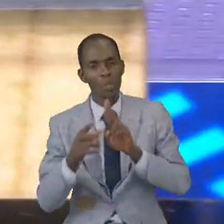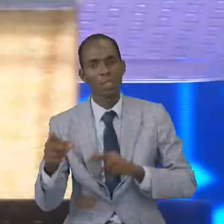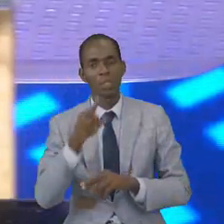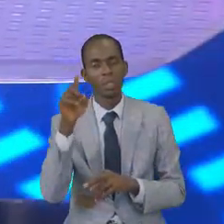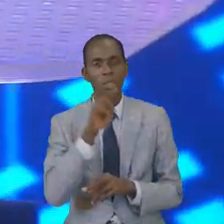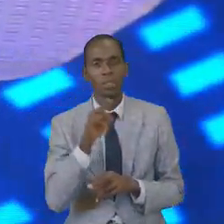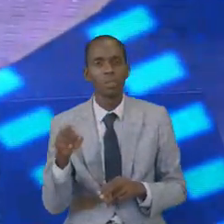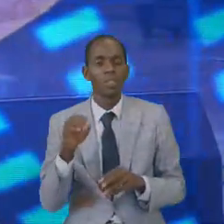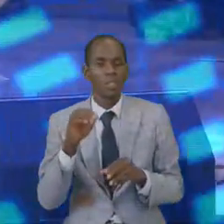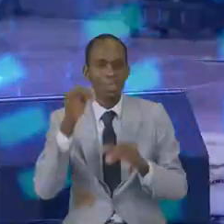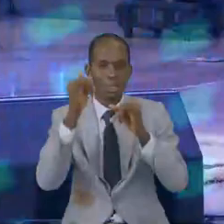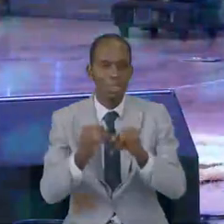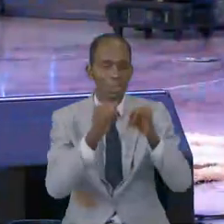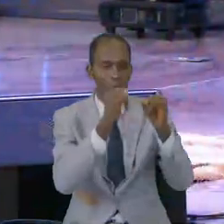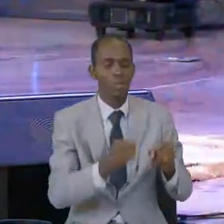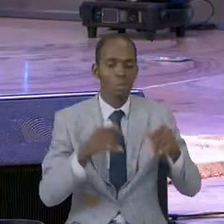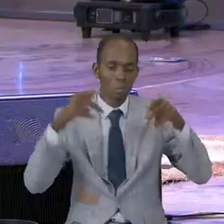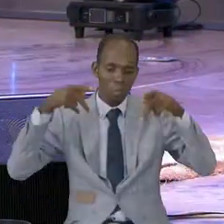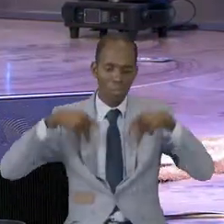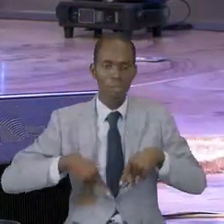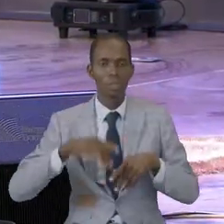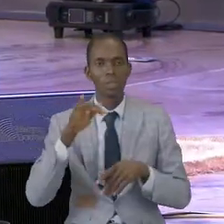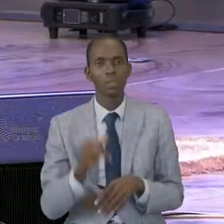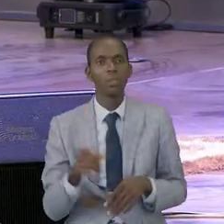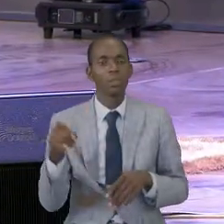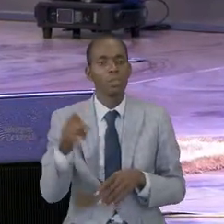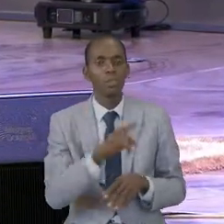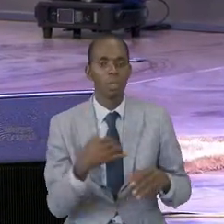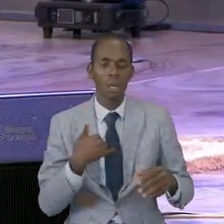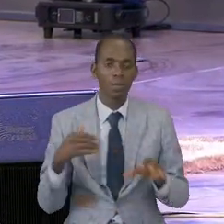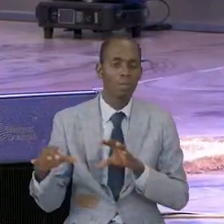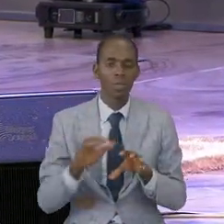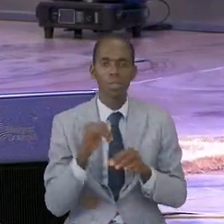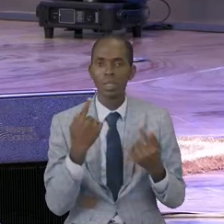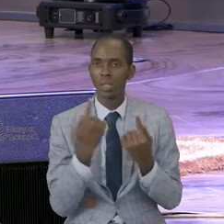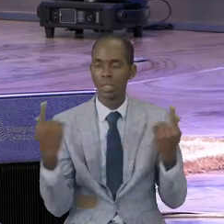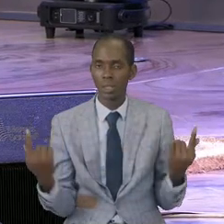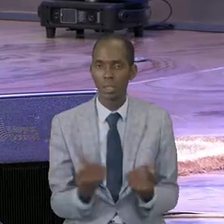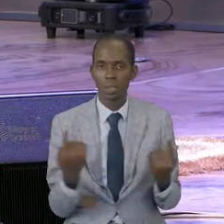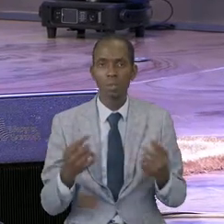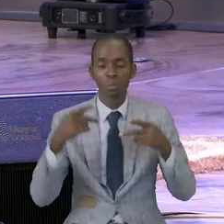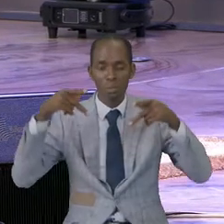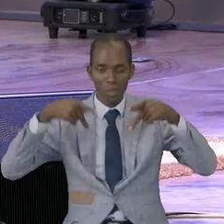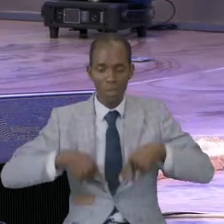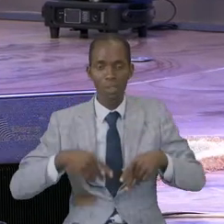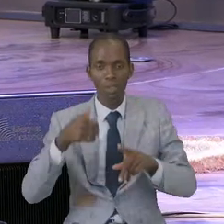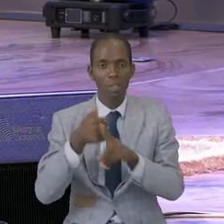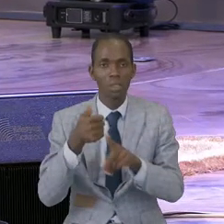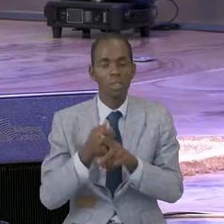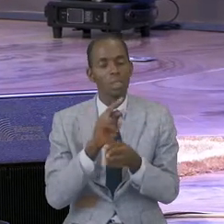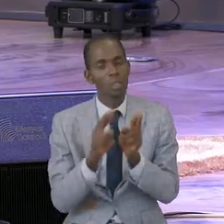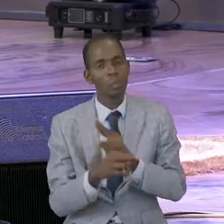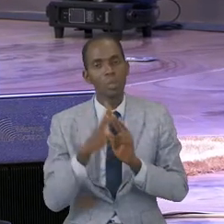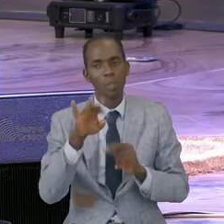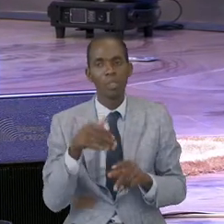therefore individually, personally. You committed the sin personally by yourself. You repent personally